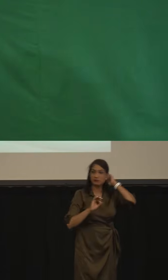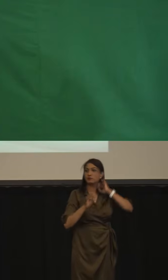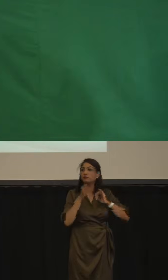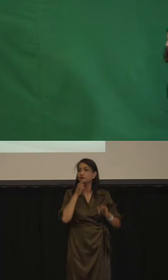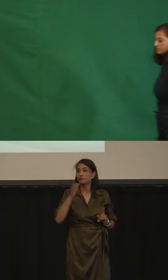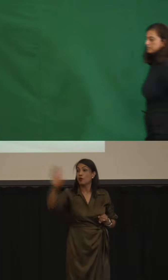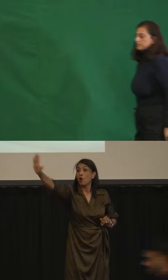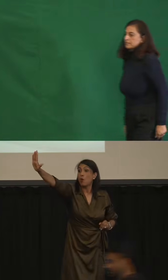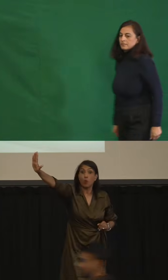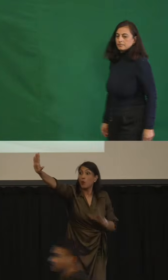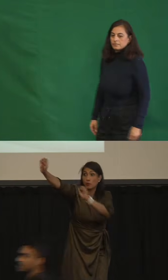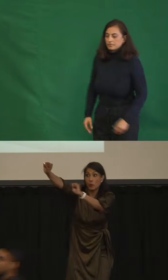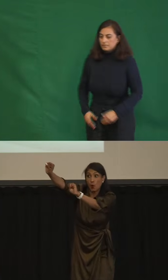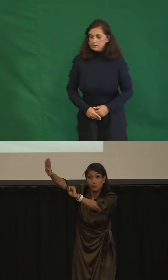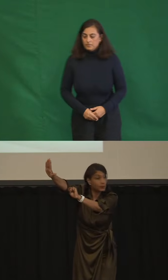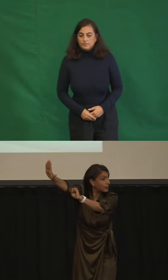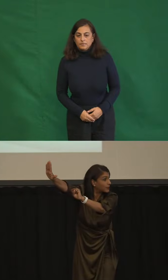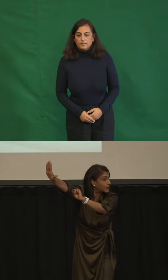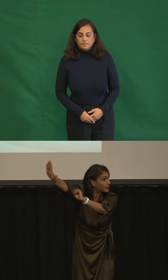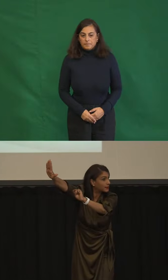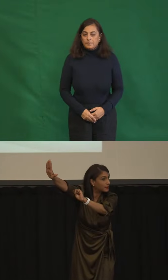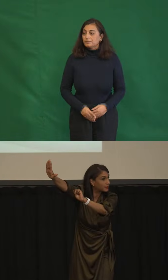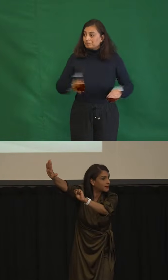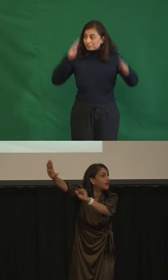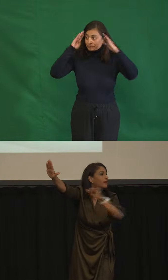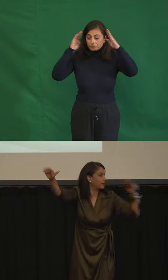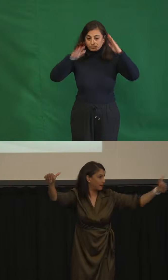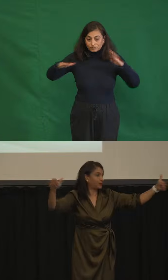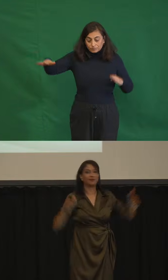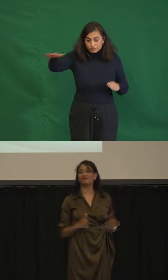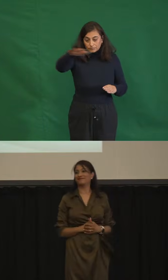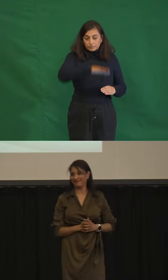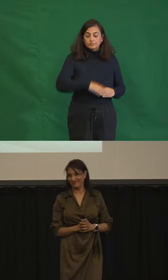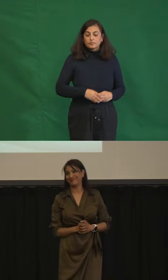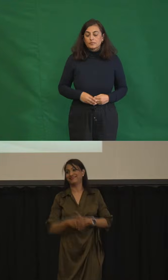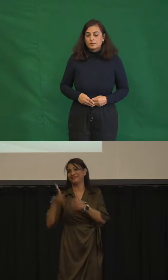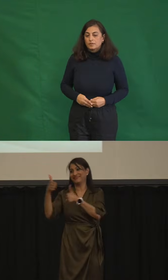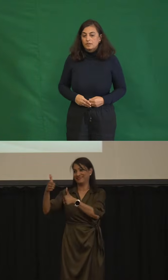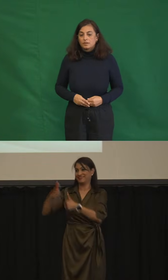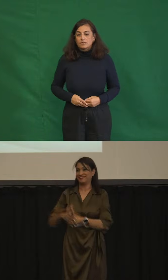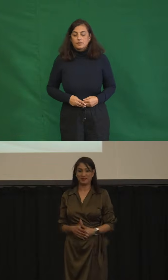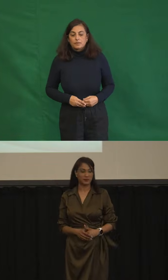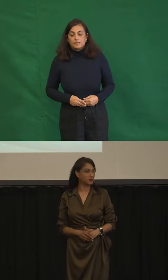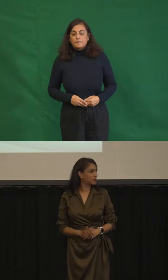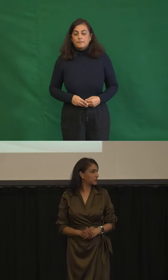Good day, everybody. My name is Shadi. Oh, sorry. Just hold on. Okay.